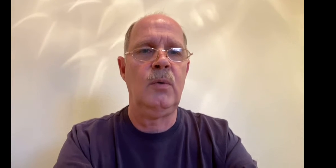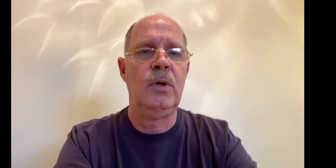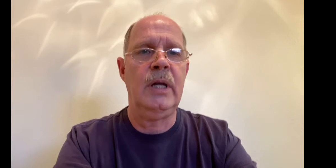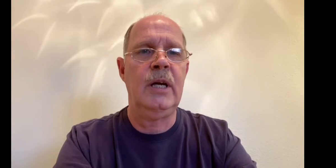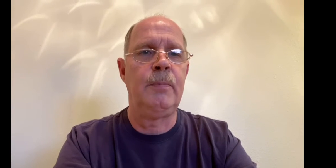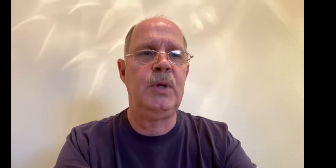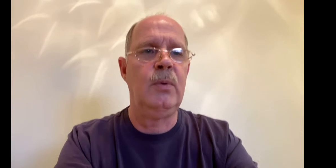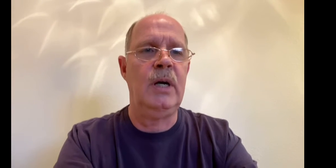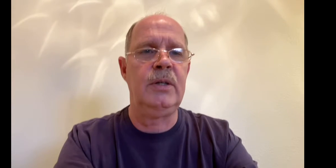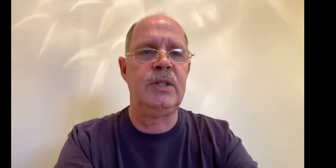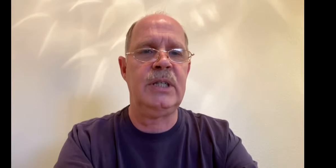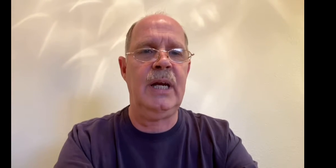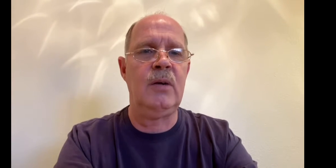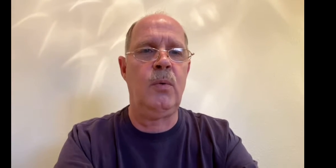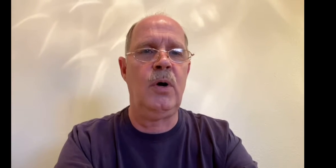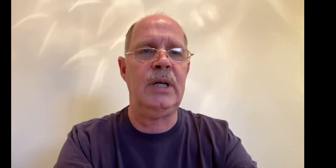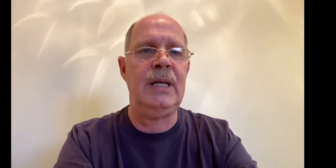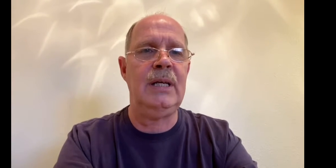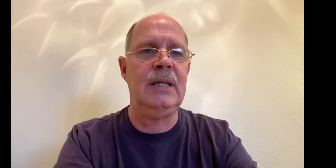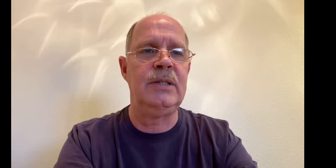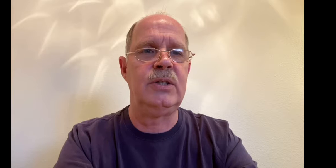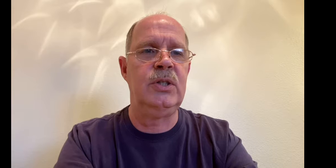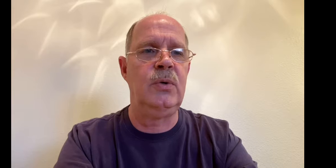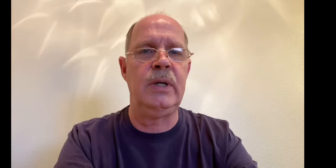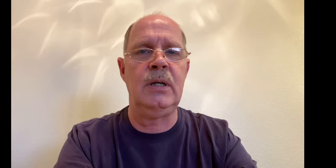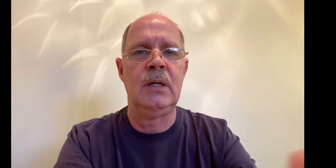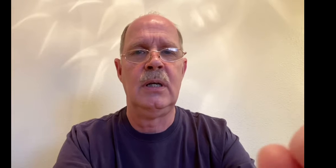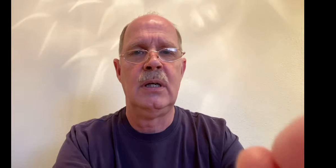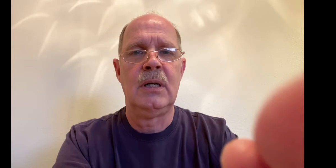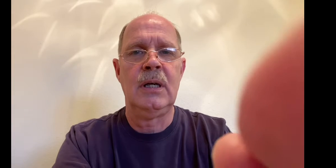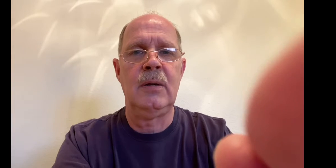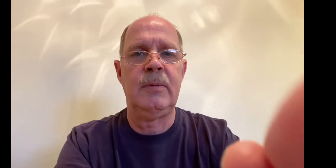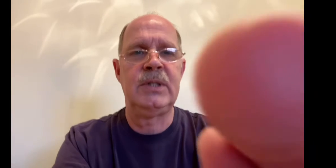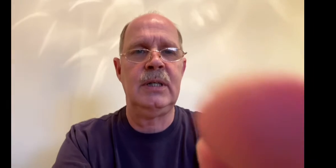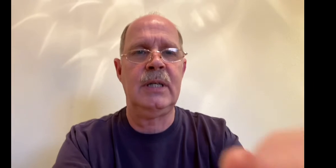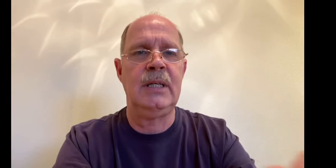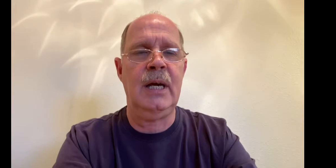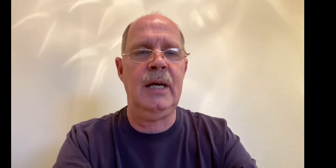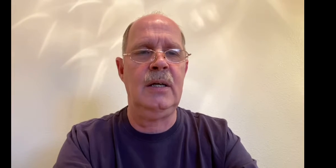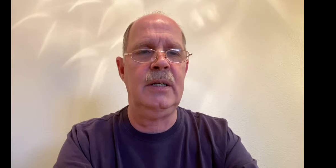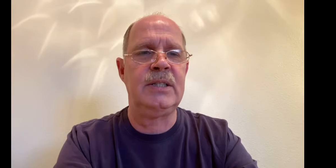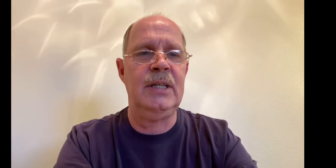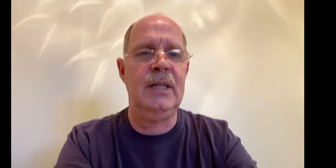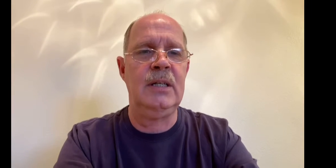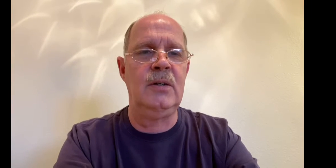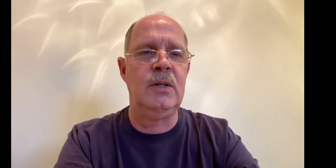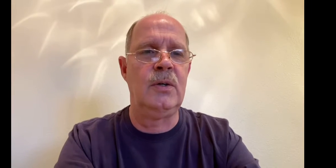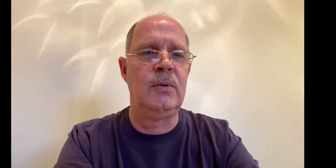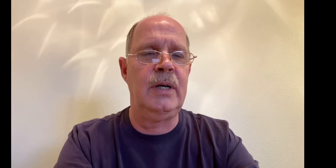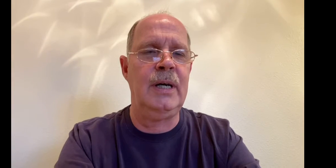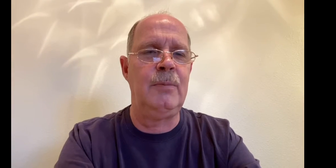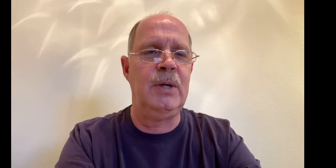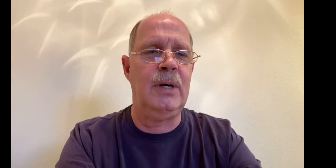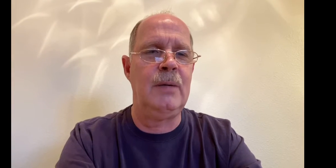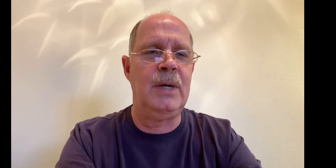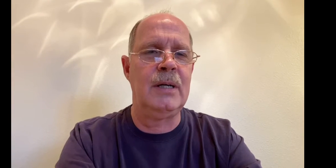it will help you understand what he is doing. Let me see. Can you hang on a sec? Don't go away. I'll be right back, ladies